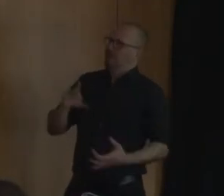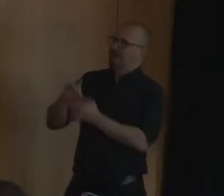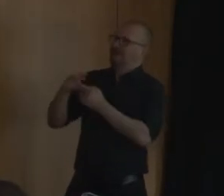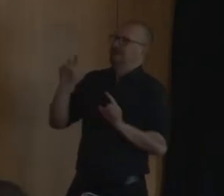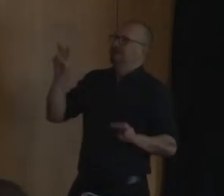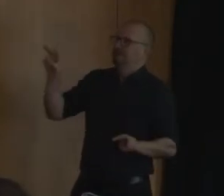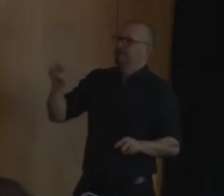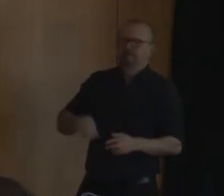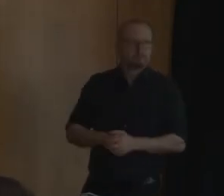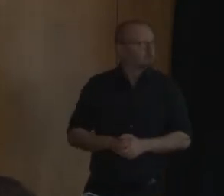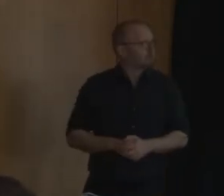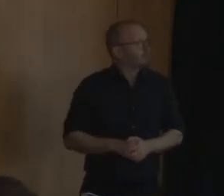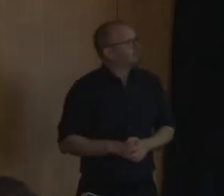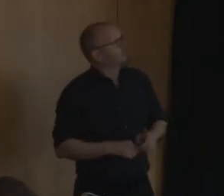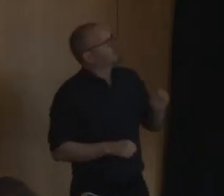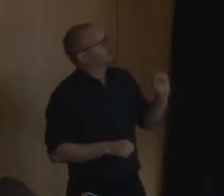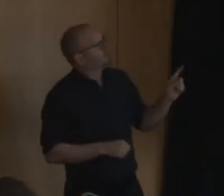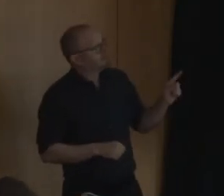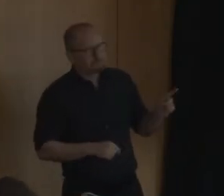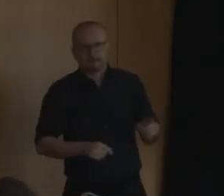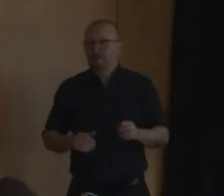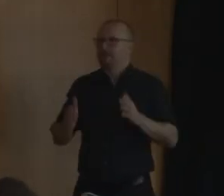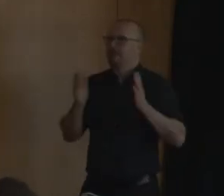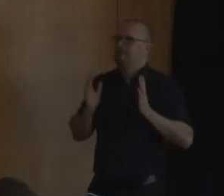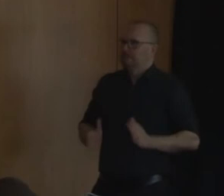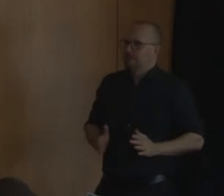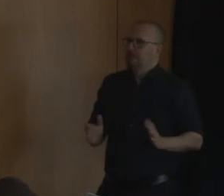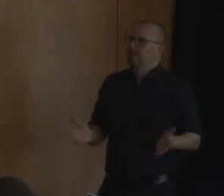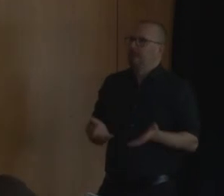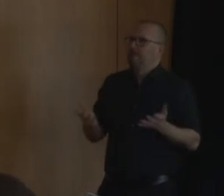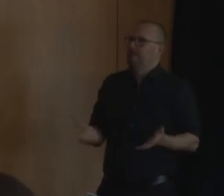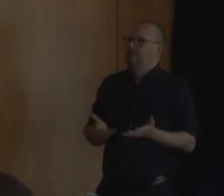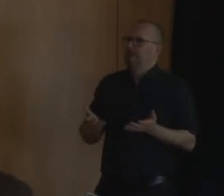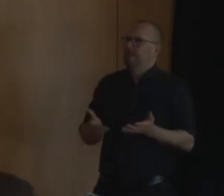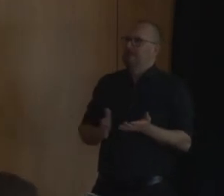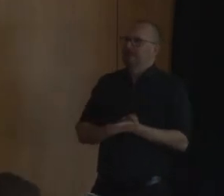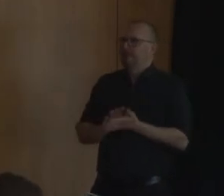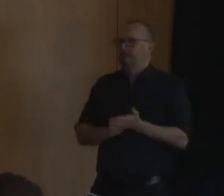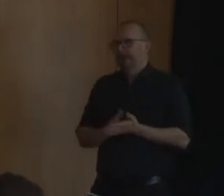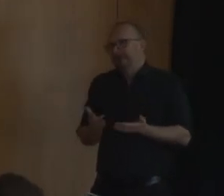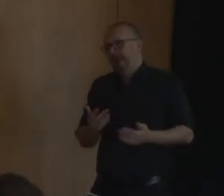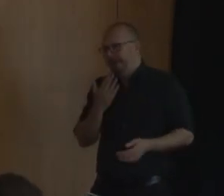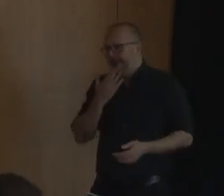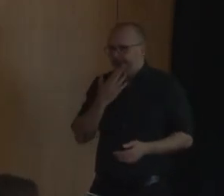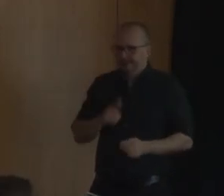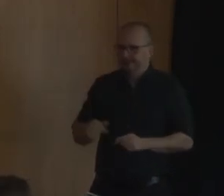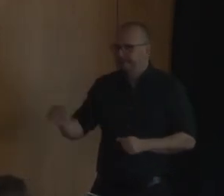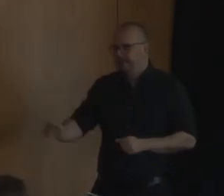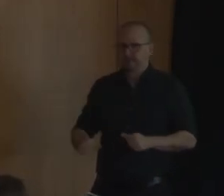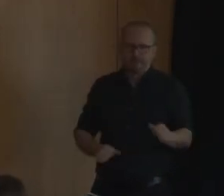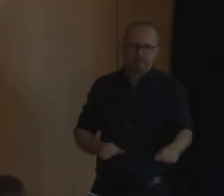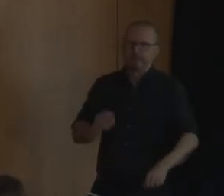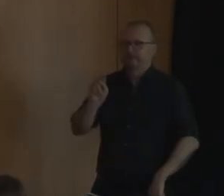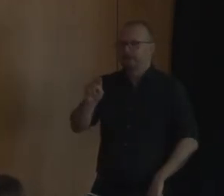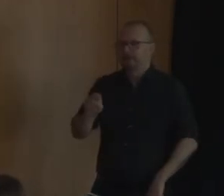about being hands-on and pushing buttons for the sake of it. I'm really talking about embodied learning, where the physical action that